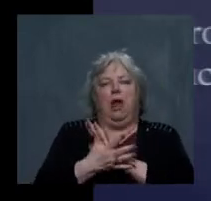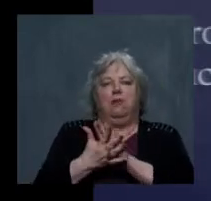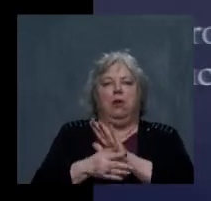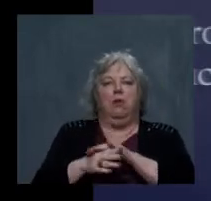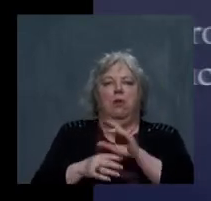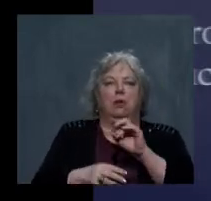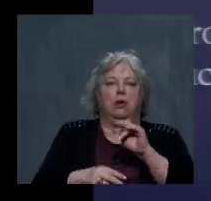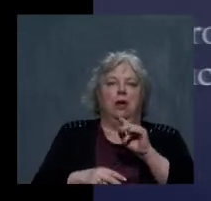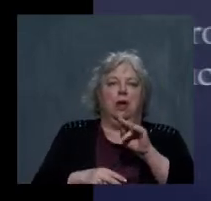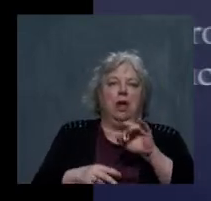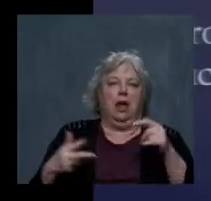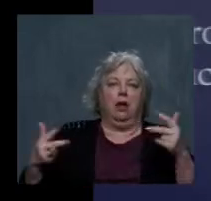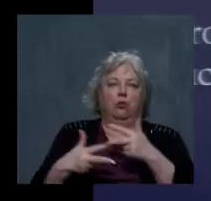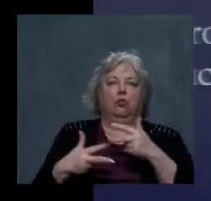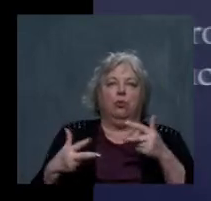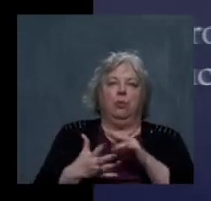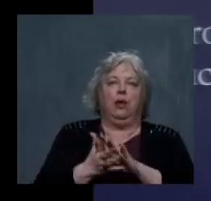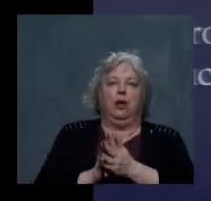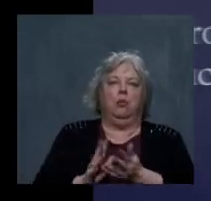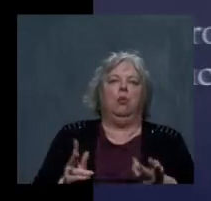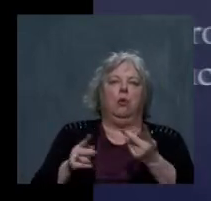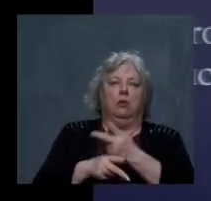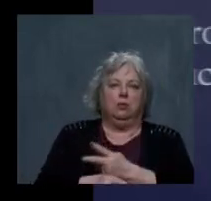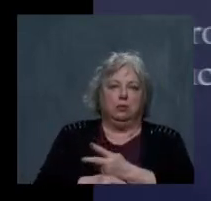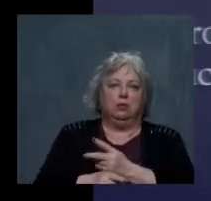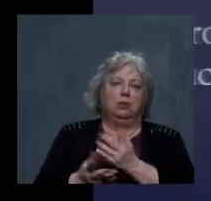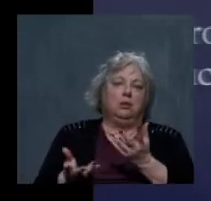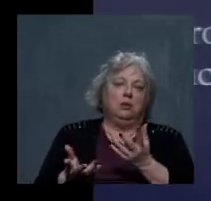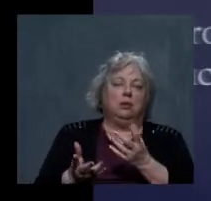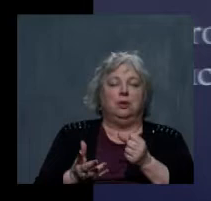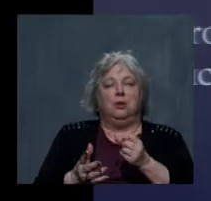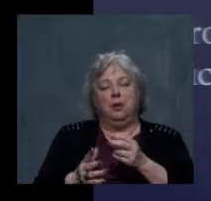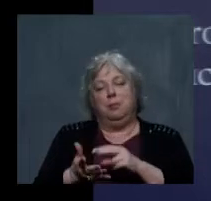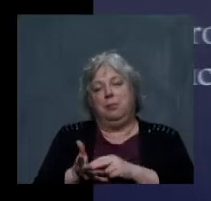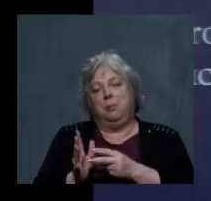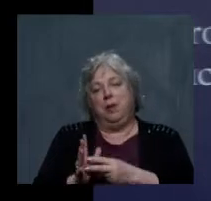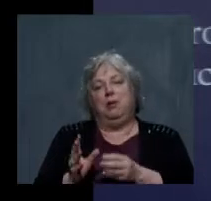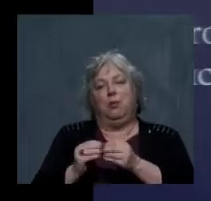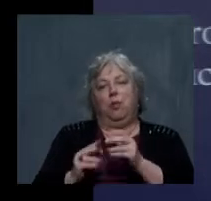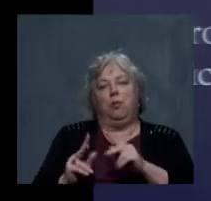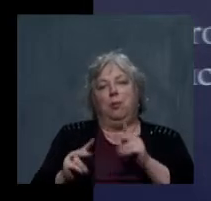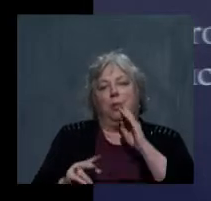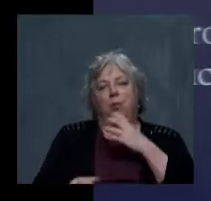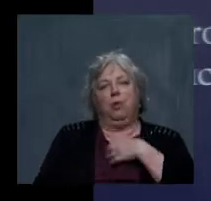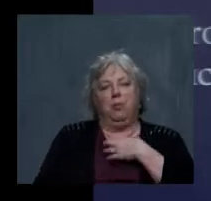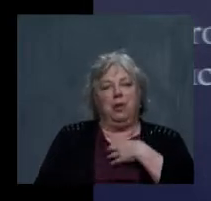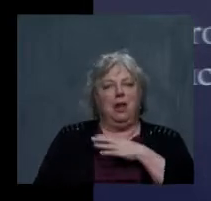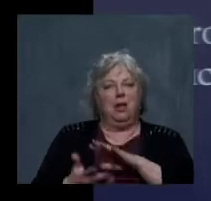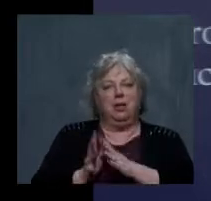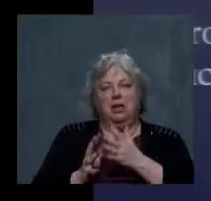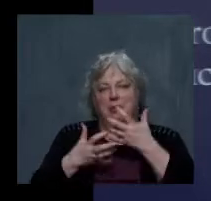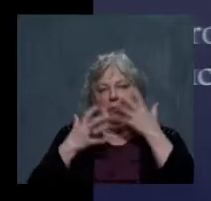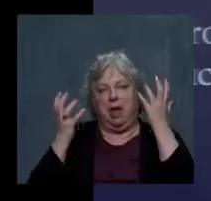dealing with a lot of, you know, problems, complaints, people, you know, getting mad.